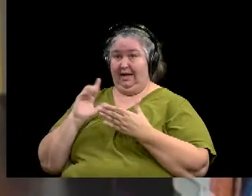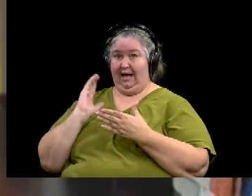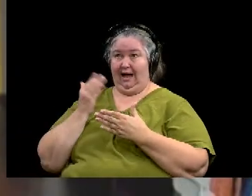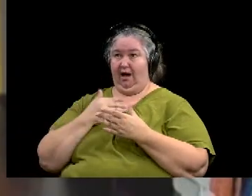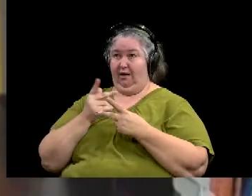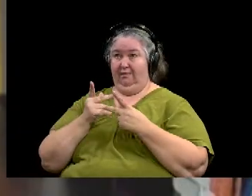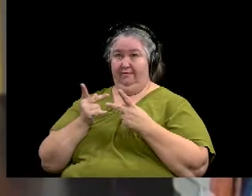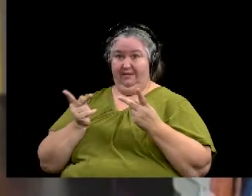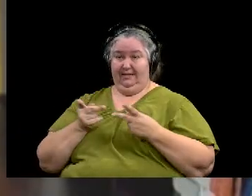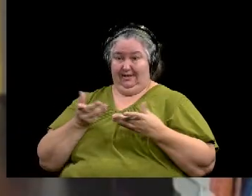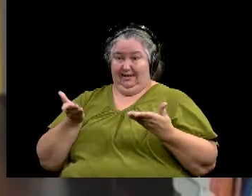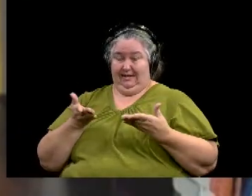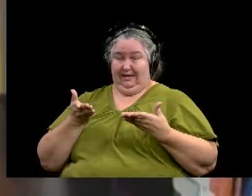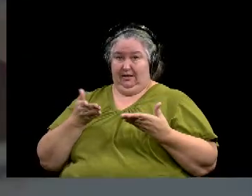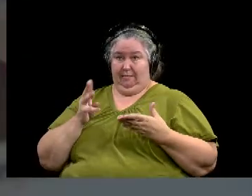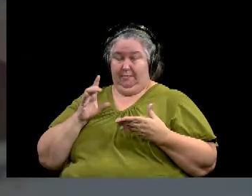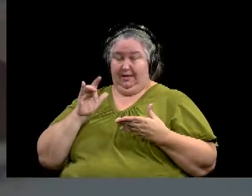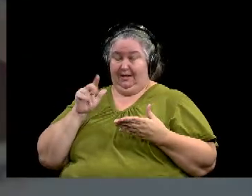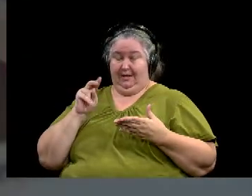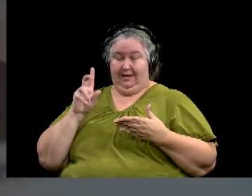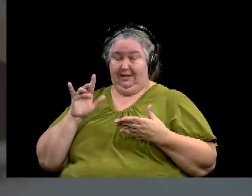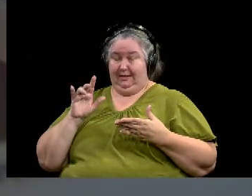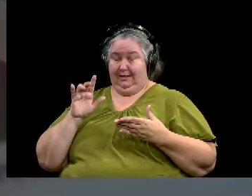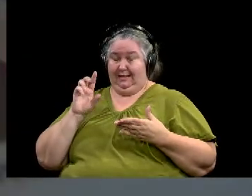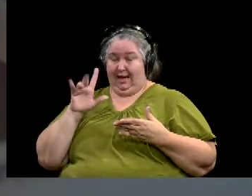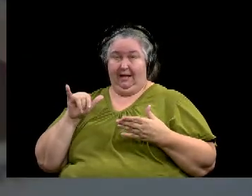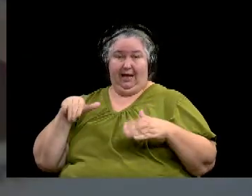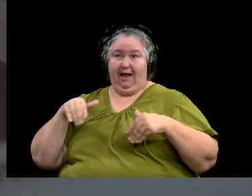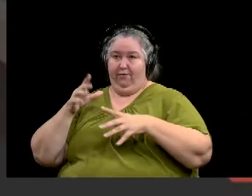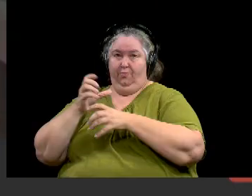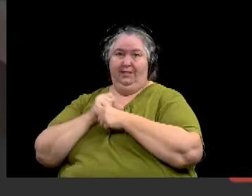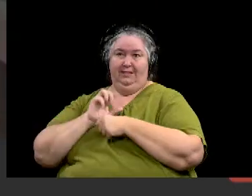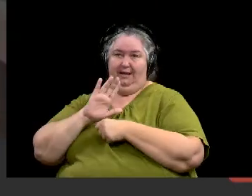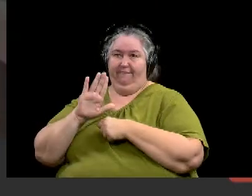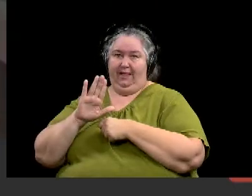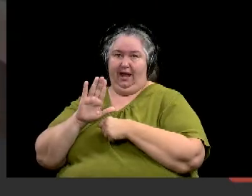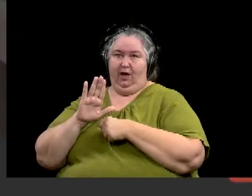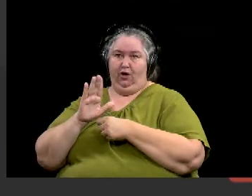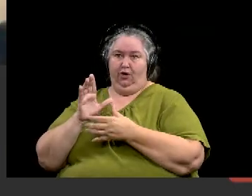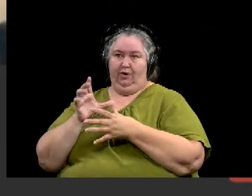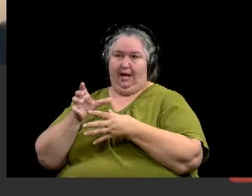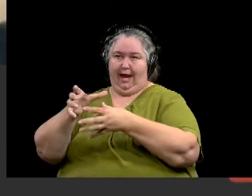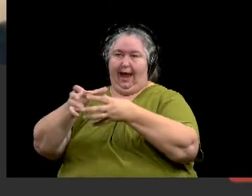yet. Dr. Eliason, the question is,